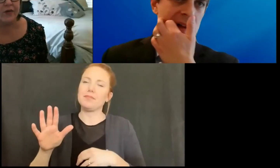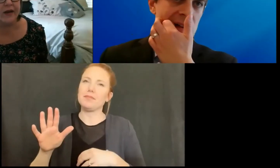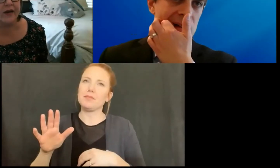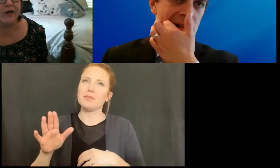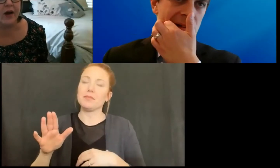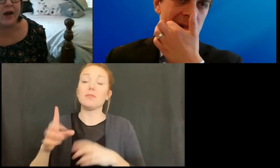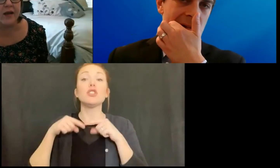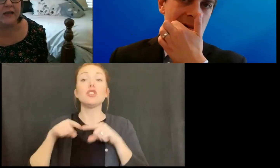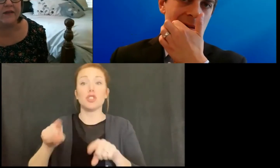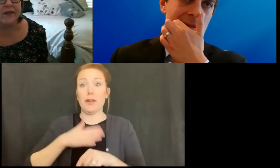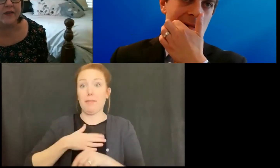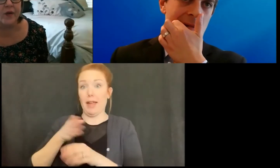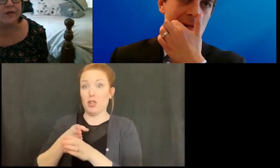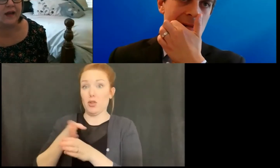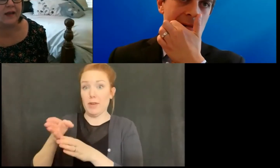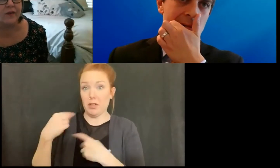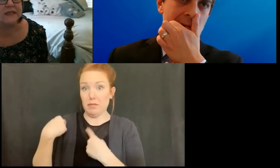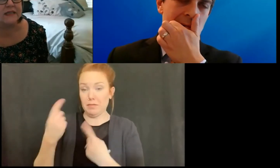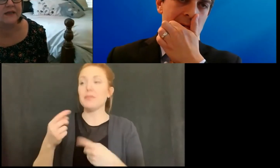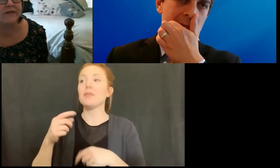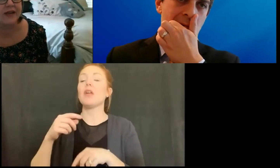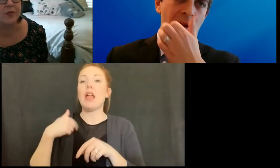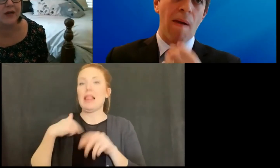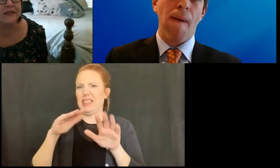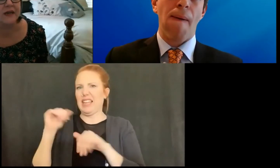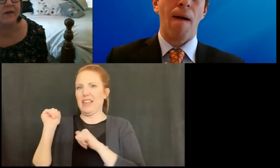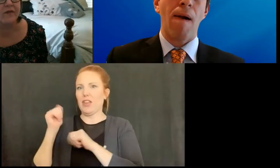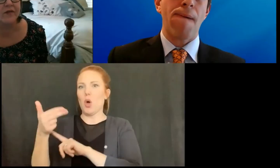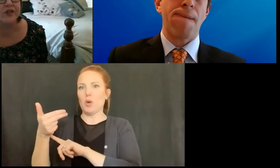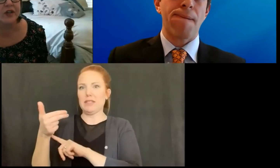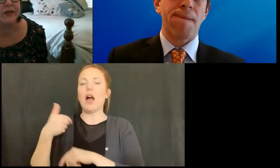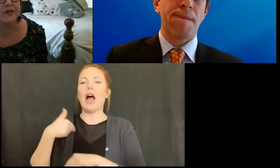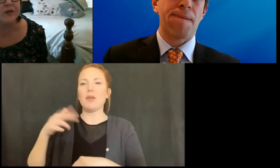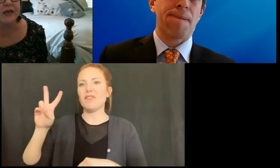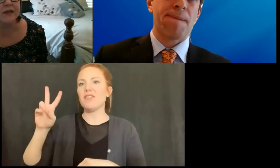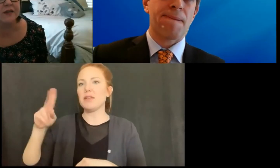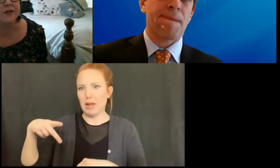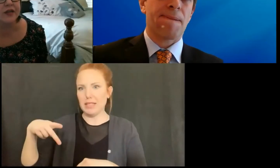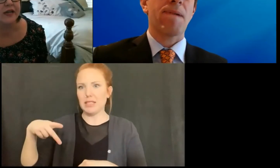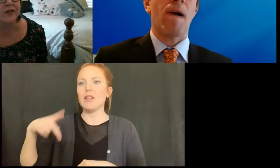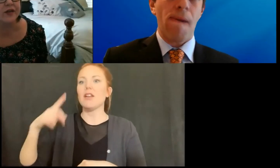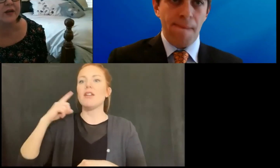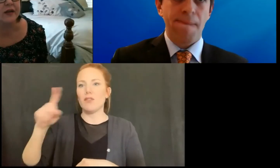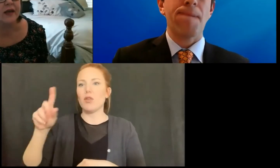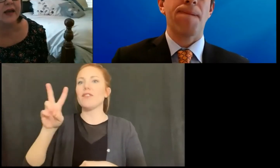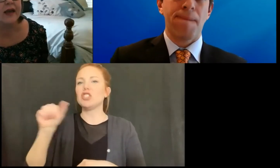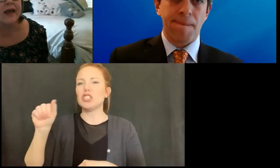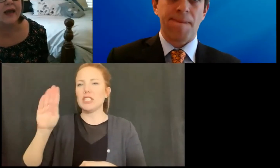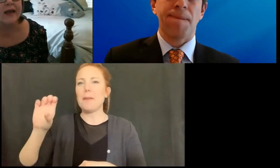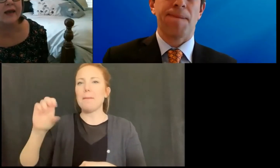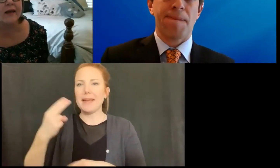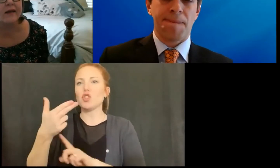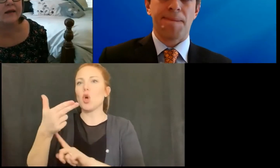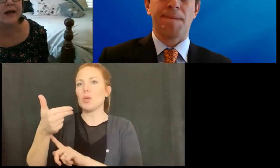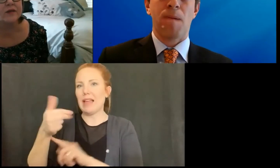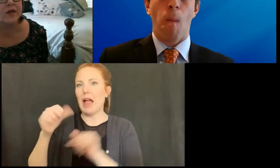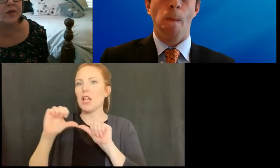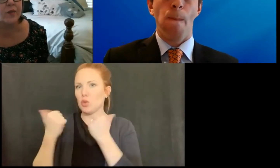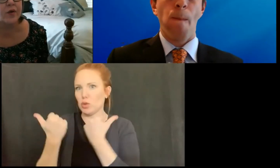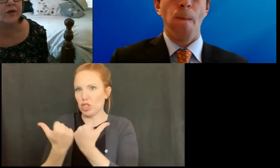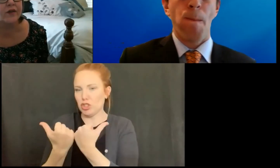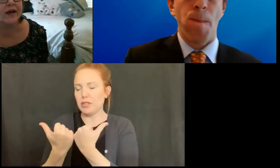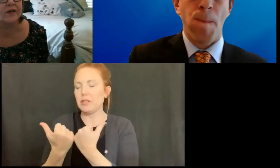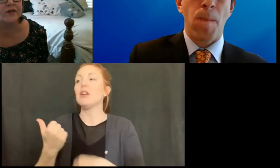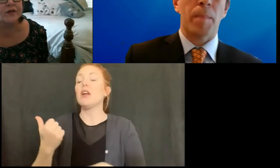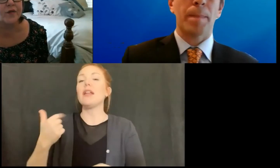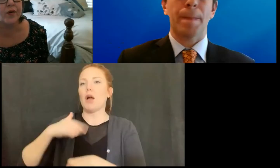my career, leaving the hotel, I was the vice president of the Virginia Beach Hotel Association. And I was on the